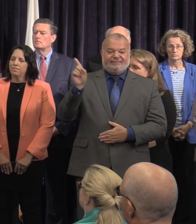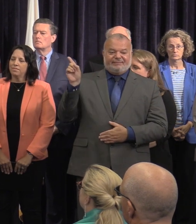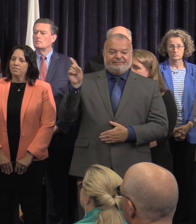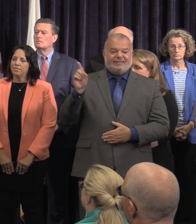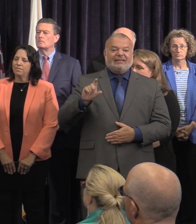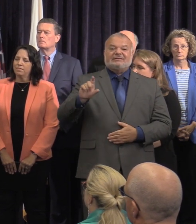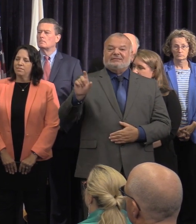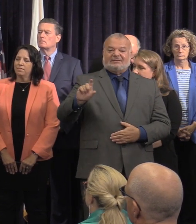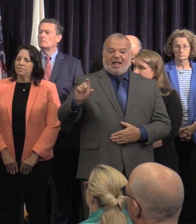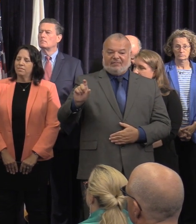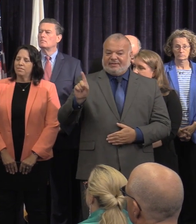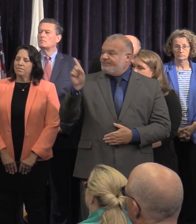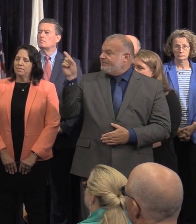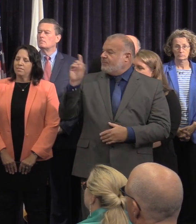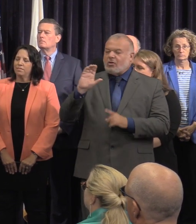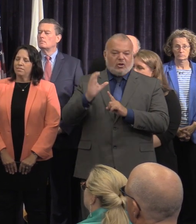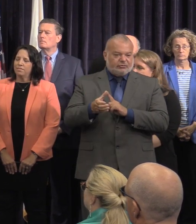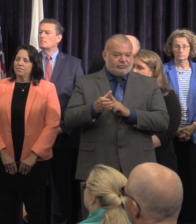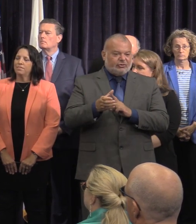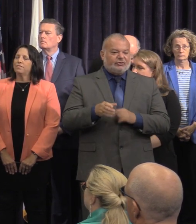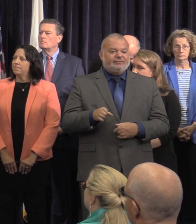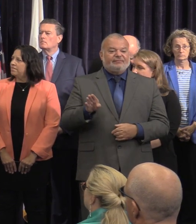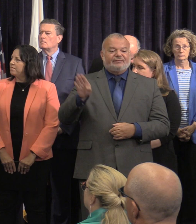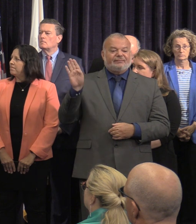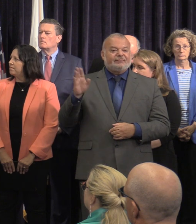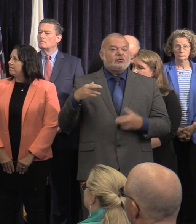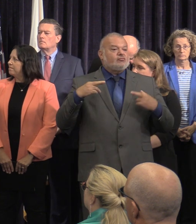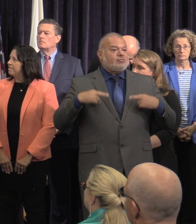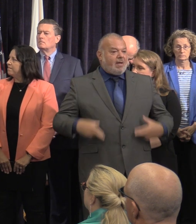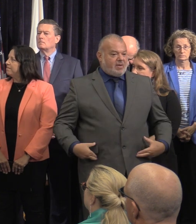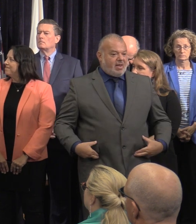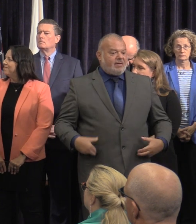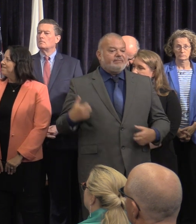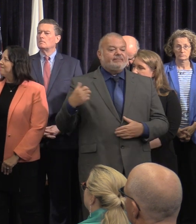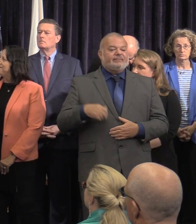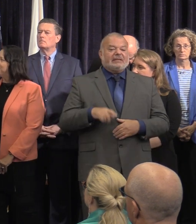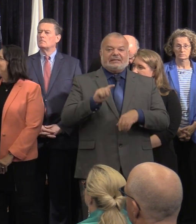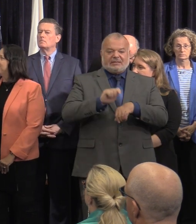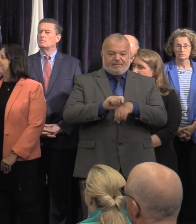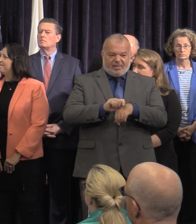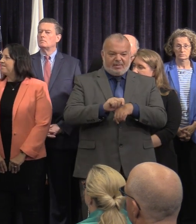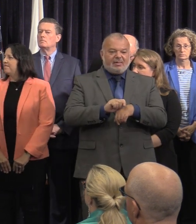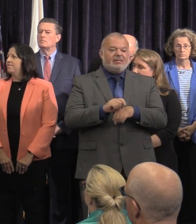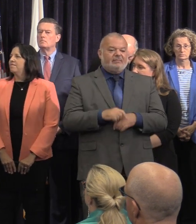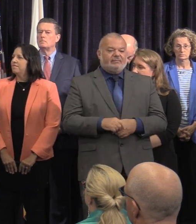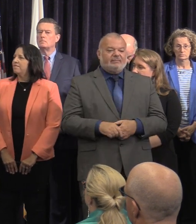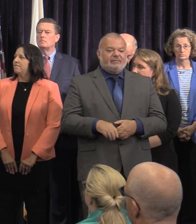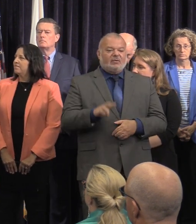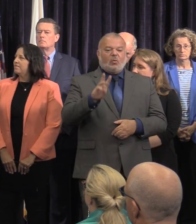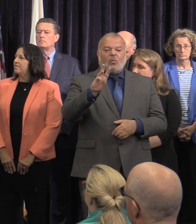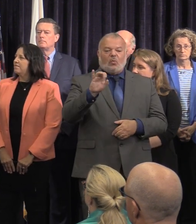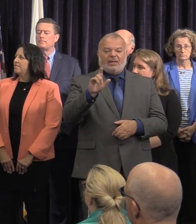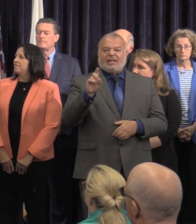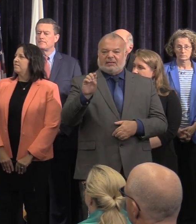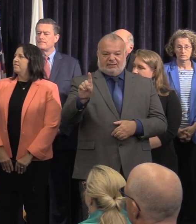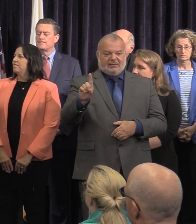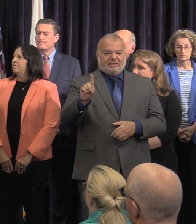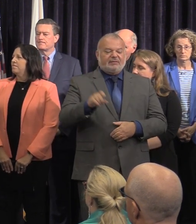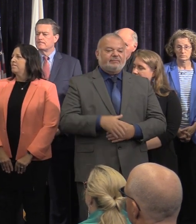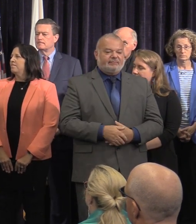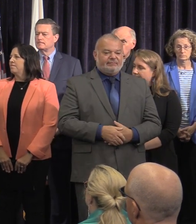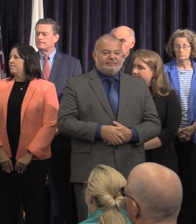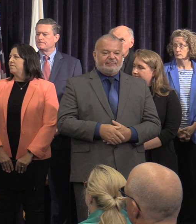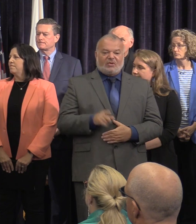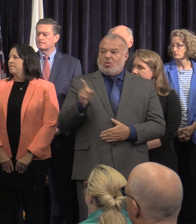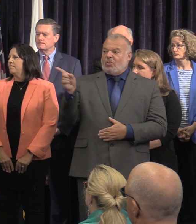Cultural Center. Rabbi Danny Berkman of Temple Shir Tivka in Wayland. These are leaders